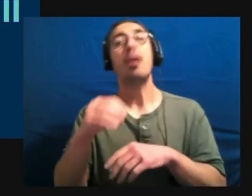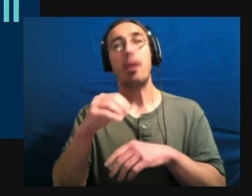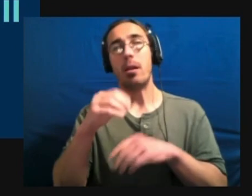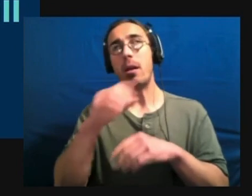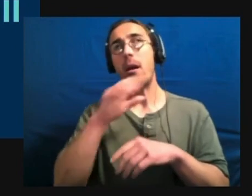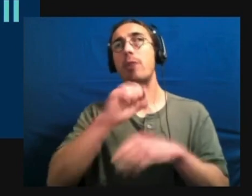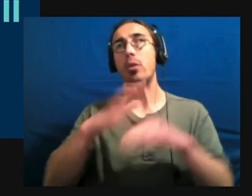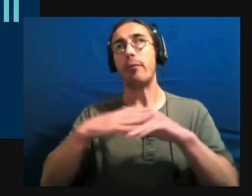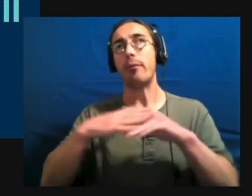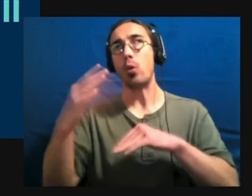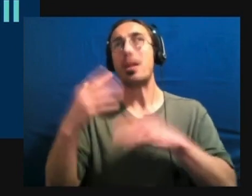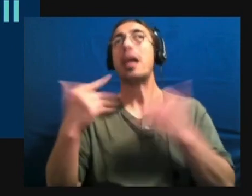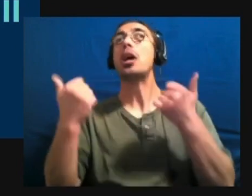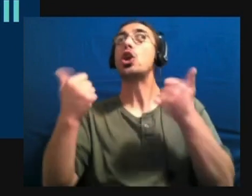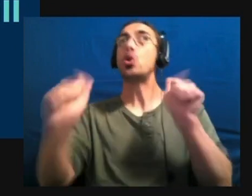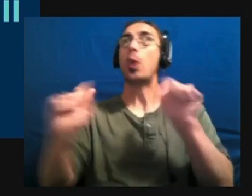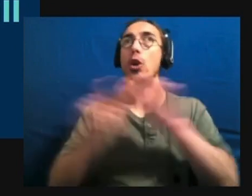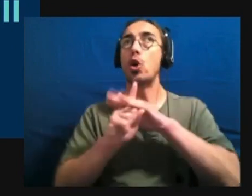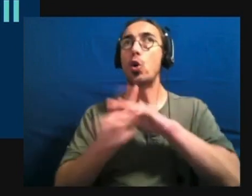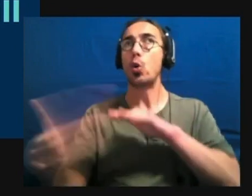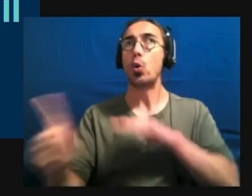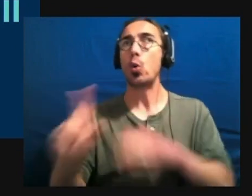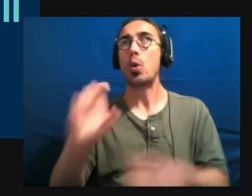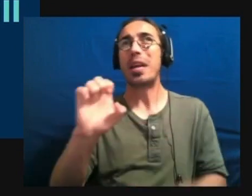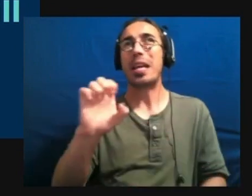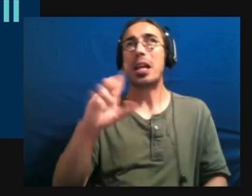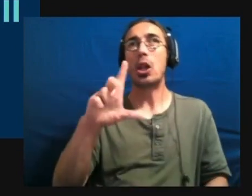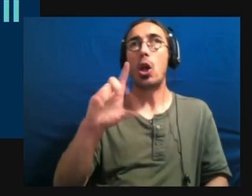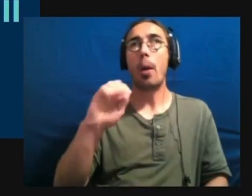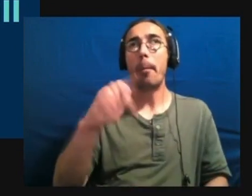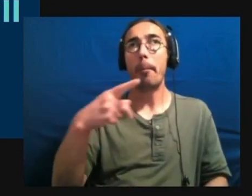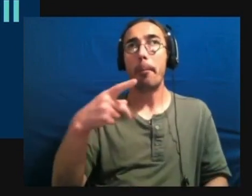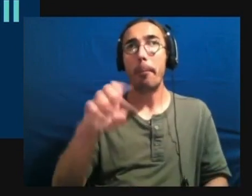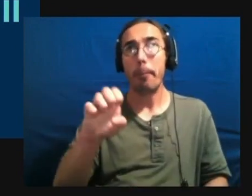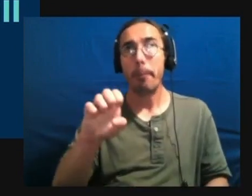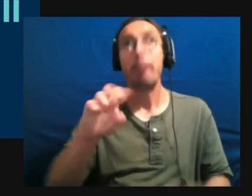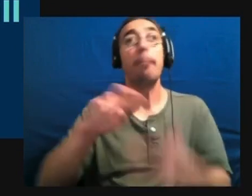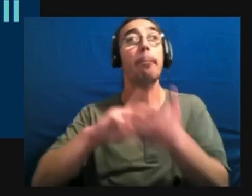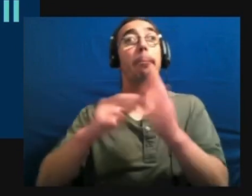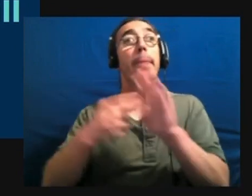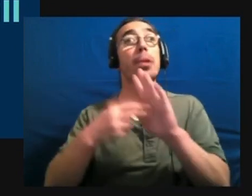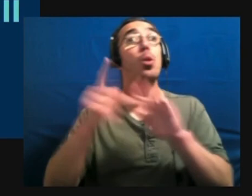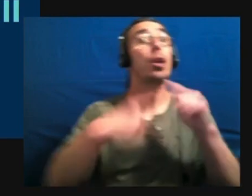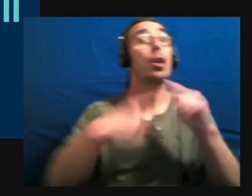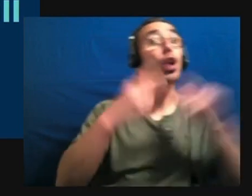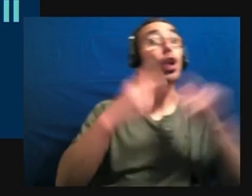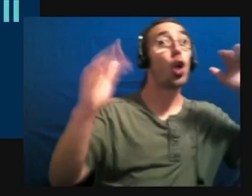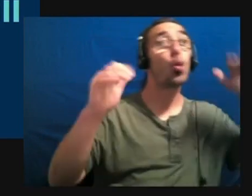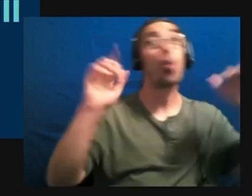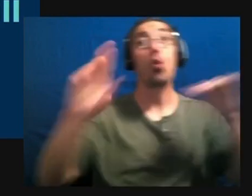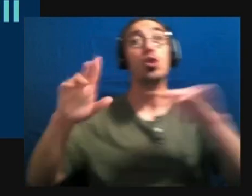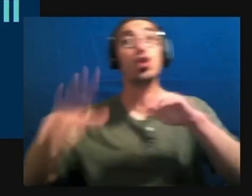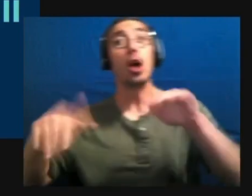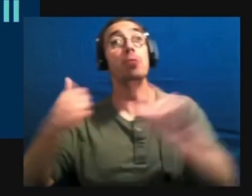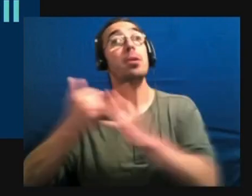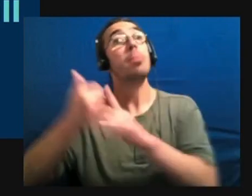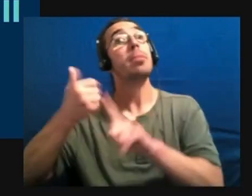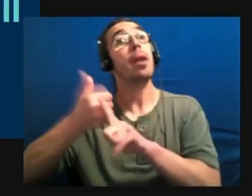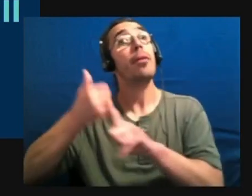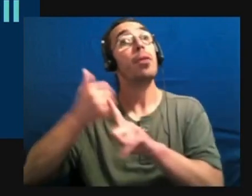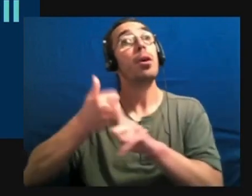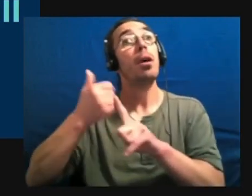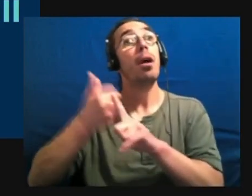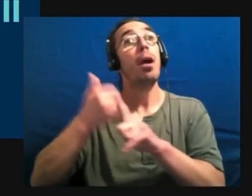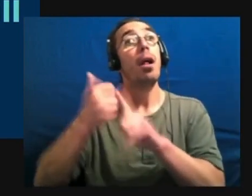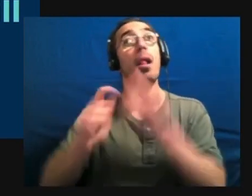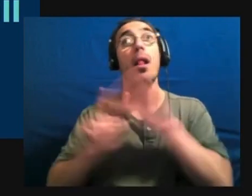elope. And eloping is when a child or adult, I guess, may be wandering